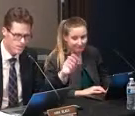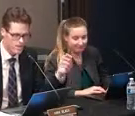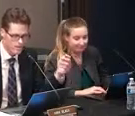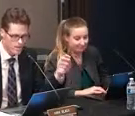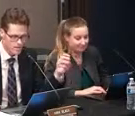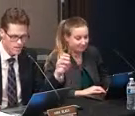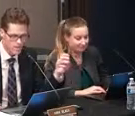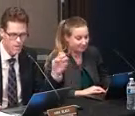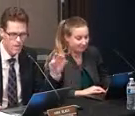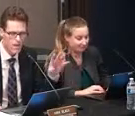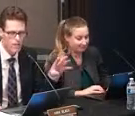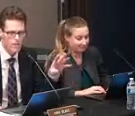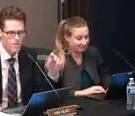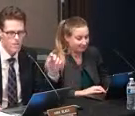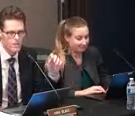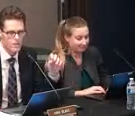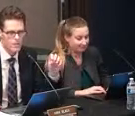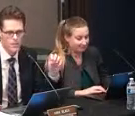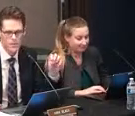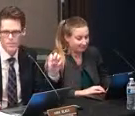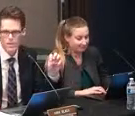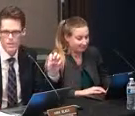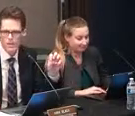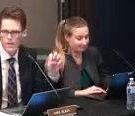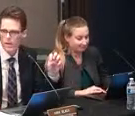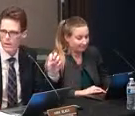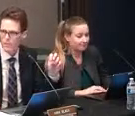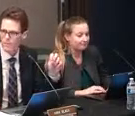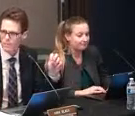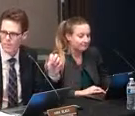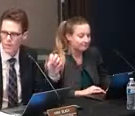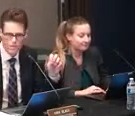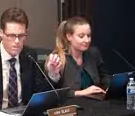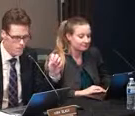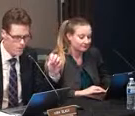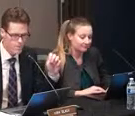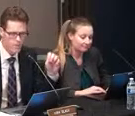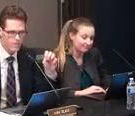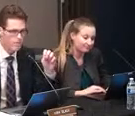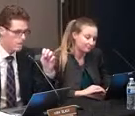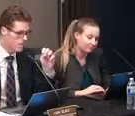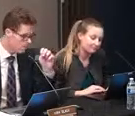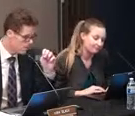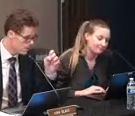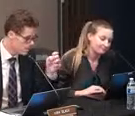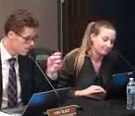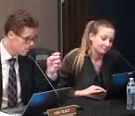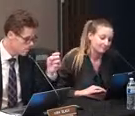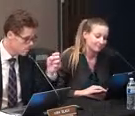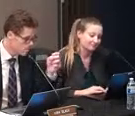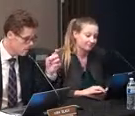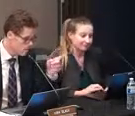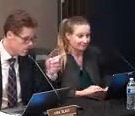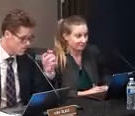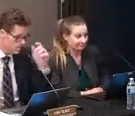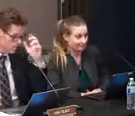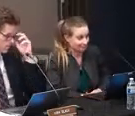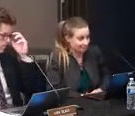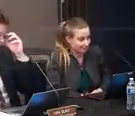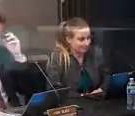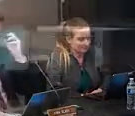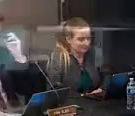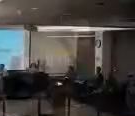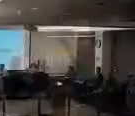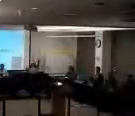in October. However, this year we focused mainly on the audit. So we do welcome back comments. So, and Ren. Yeah, if I could